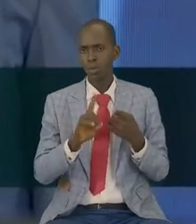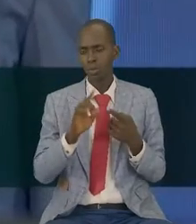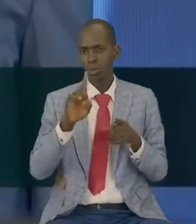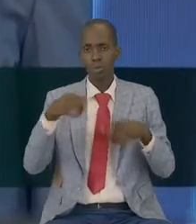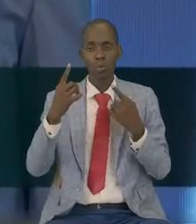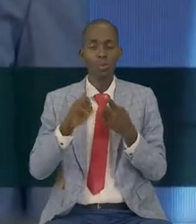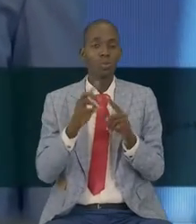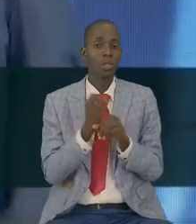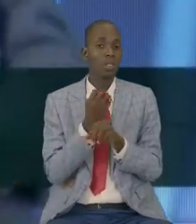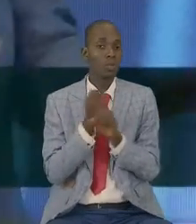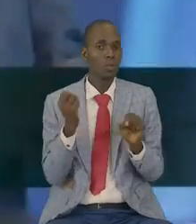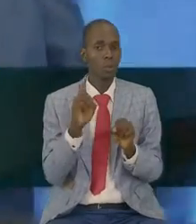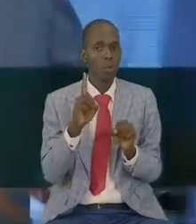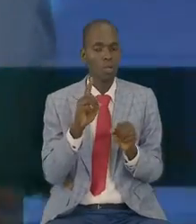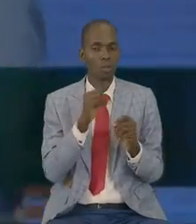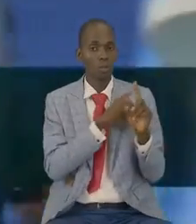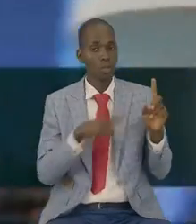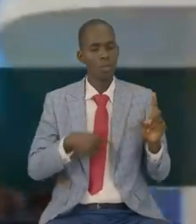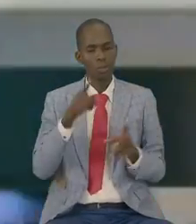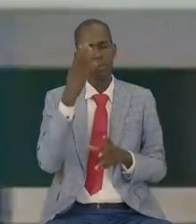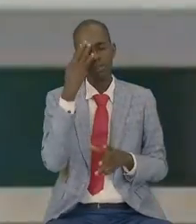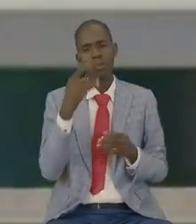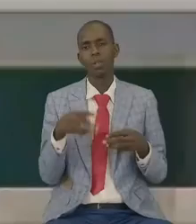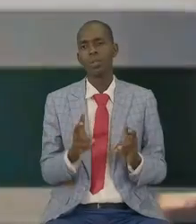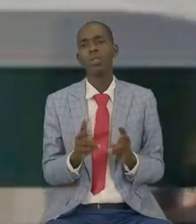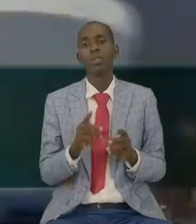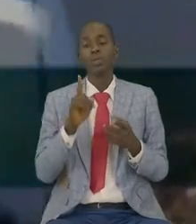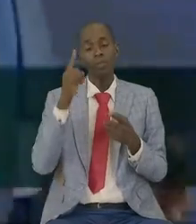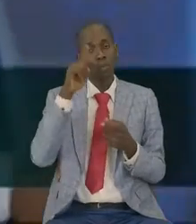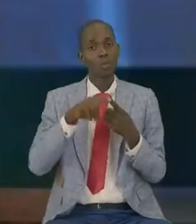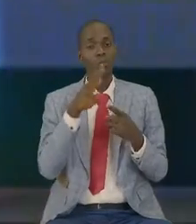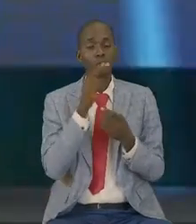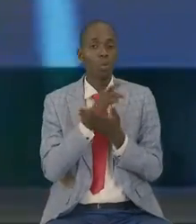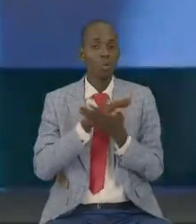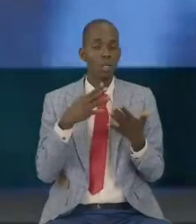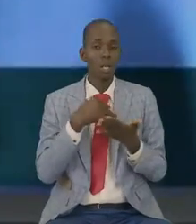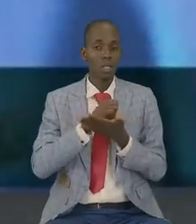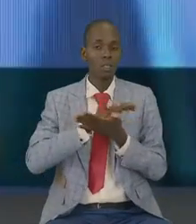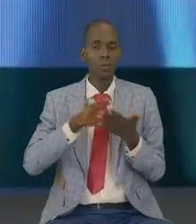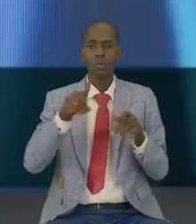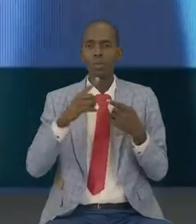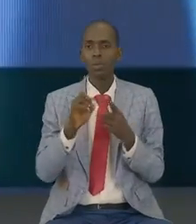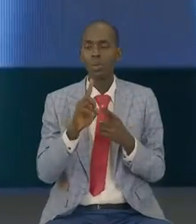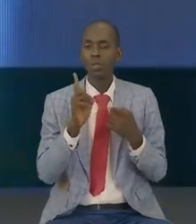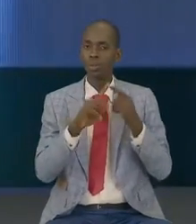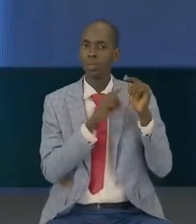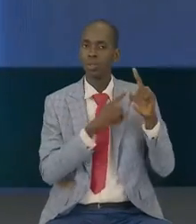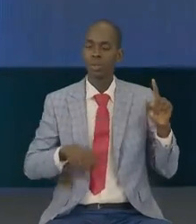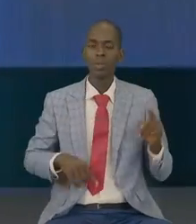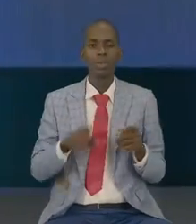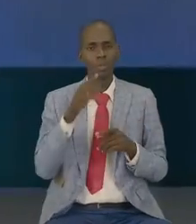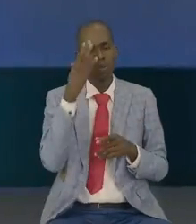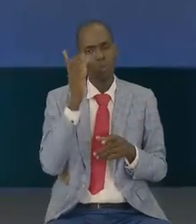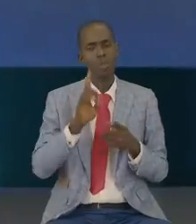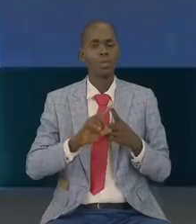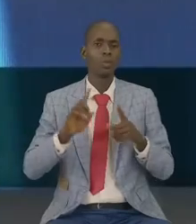to the Lord to be sanctified and made holy. That's where you went. You went to the Lord to have the power of the Holy